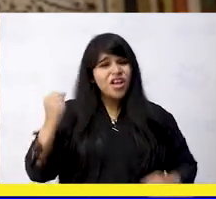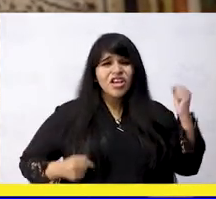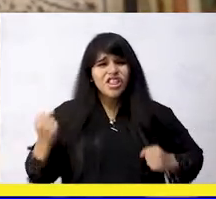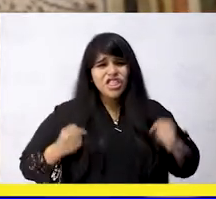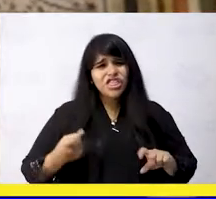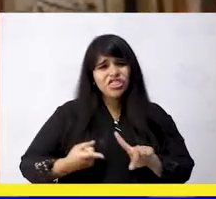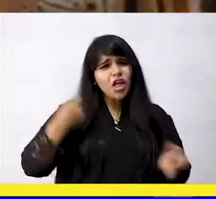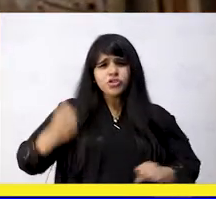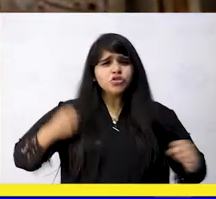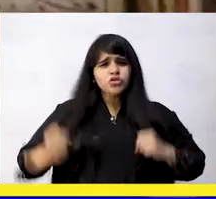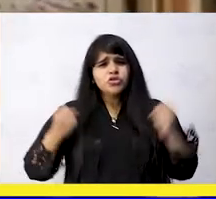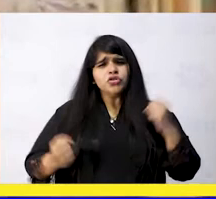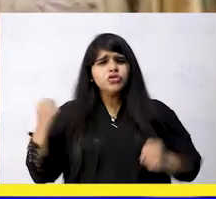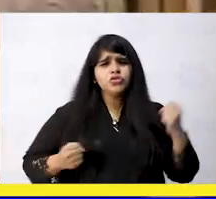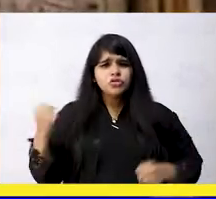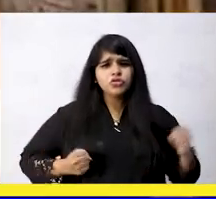then he shot off.